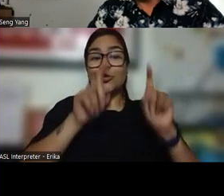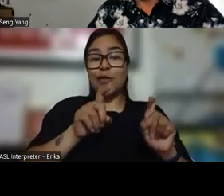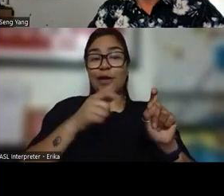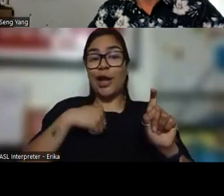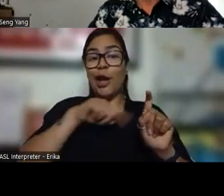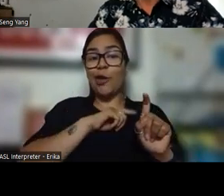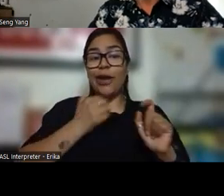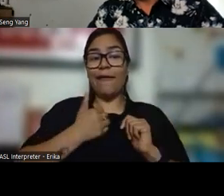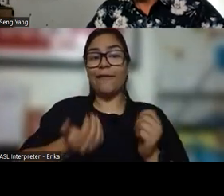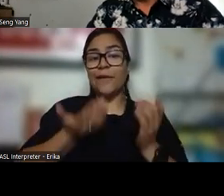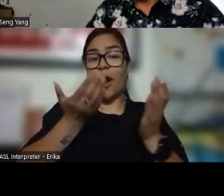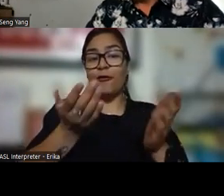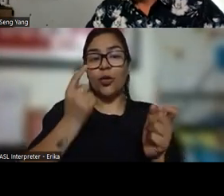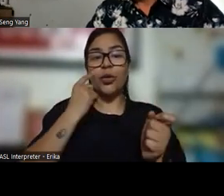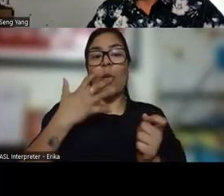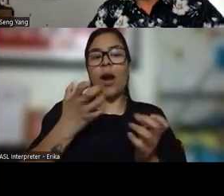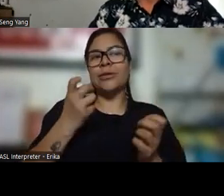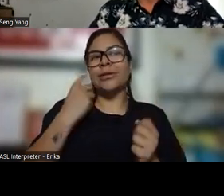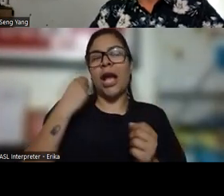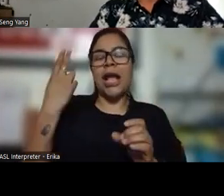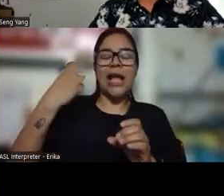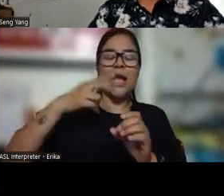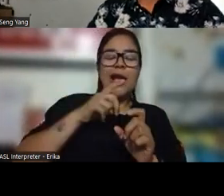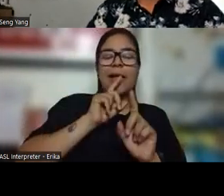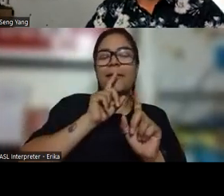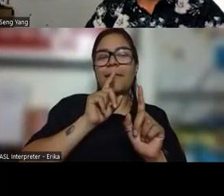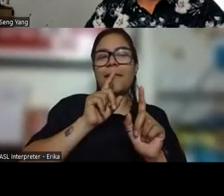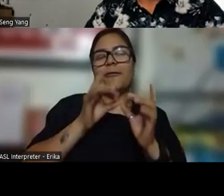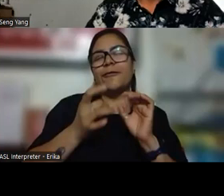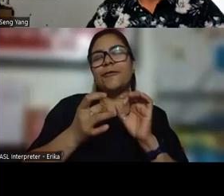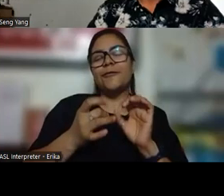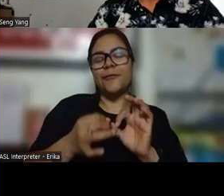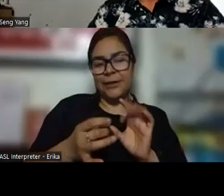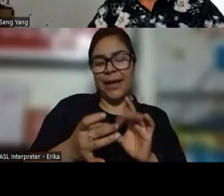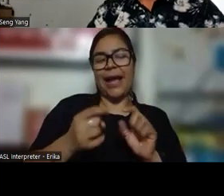each topic. Next slide, please.